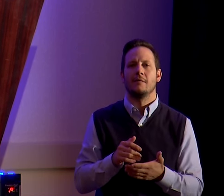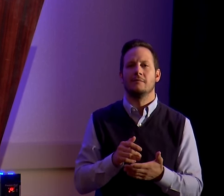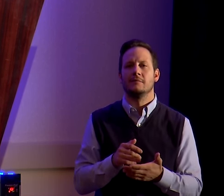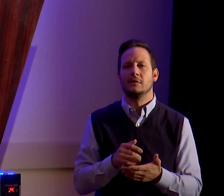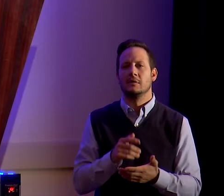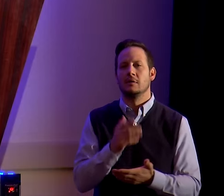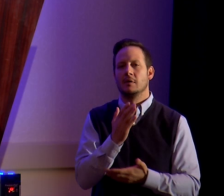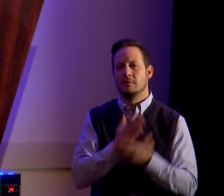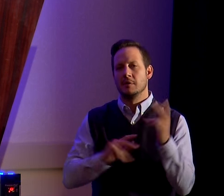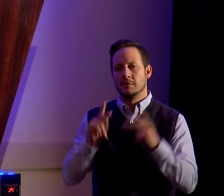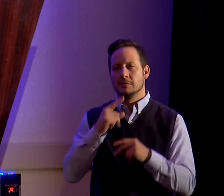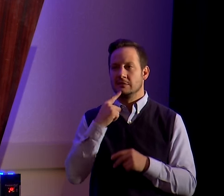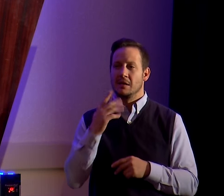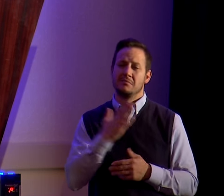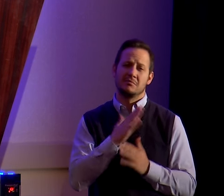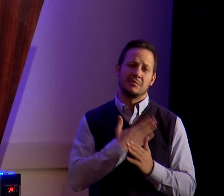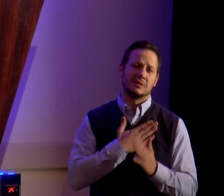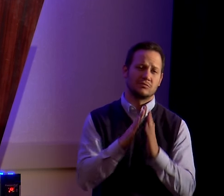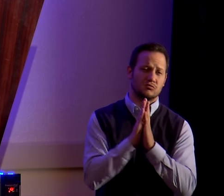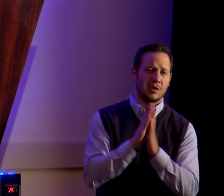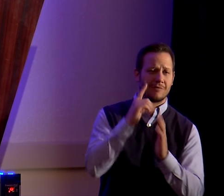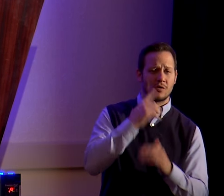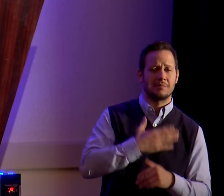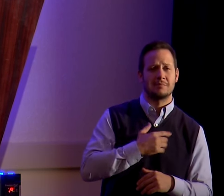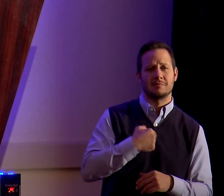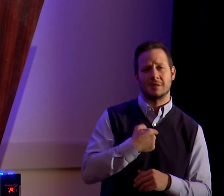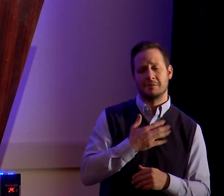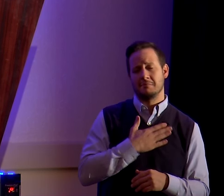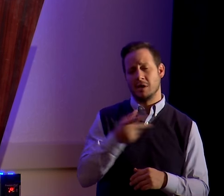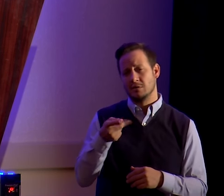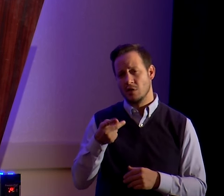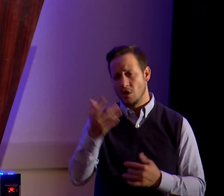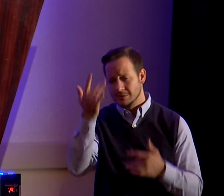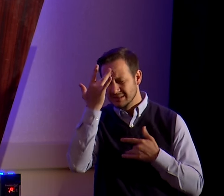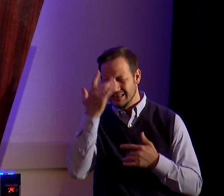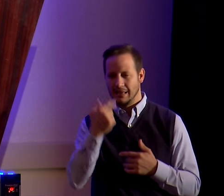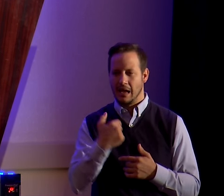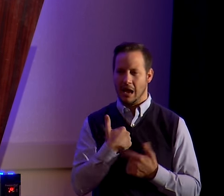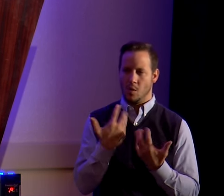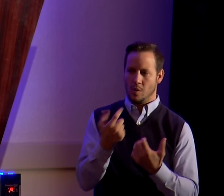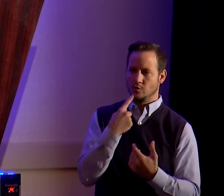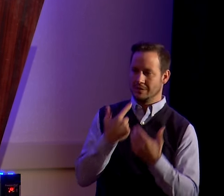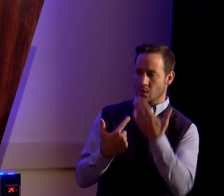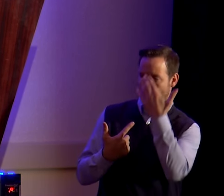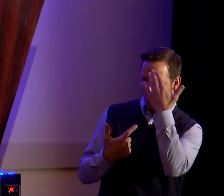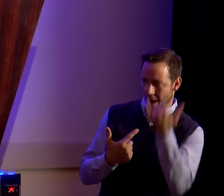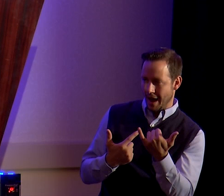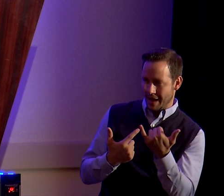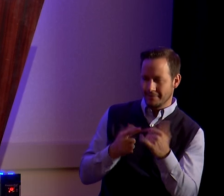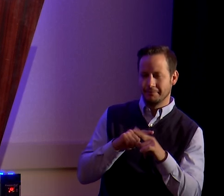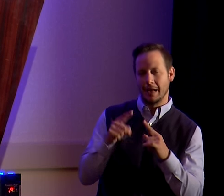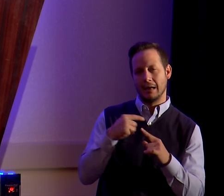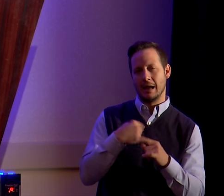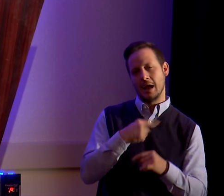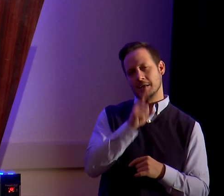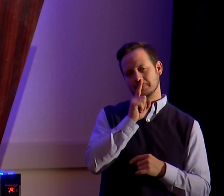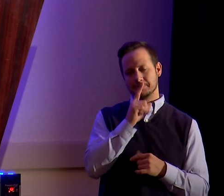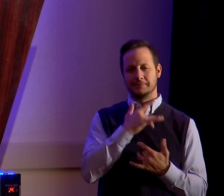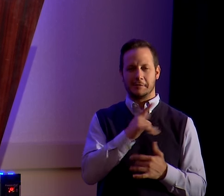dog is sick and all that, right? And you really want to say, oh, why, okay? But I don't, okay?